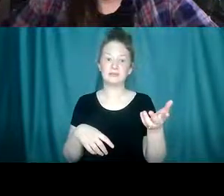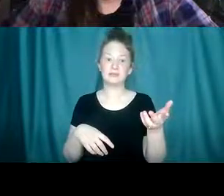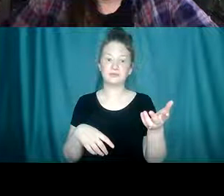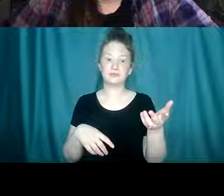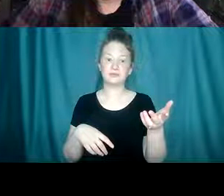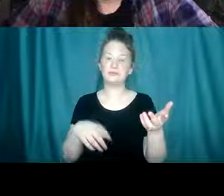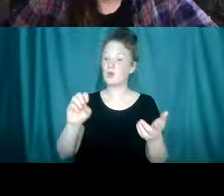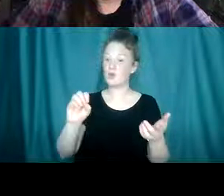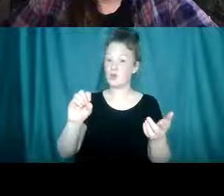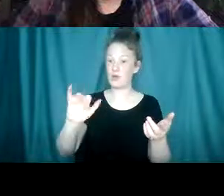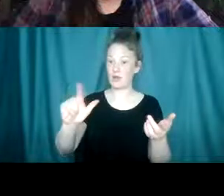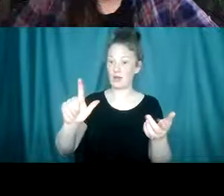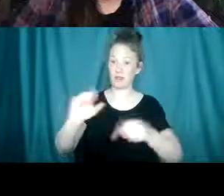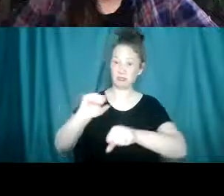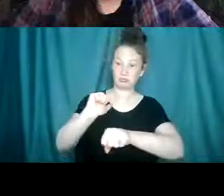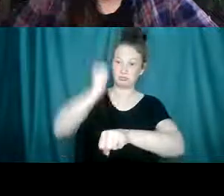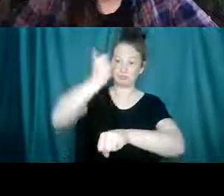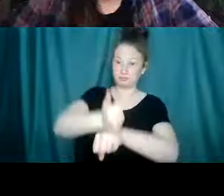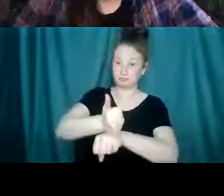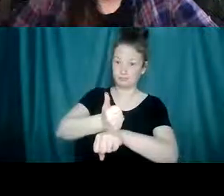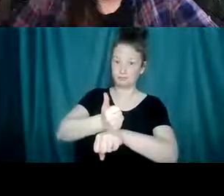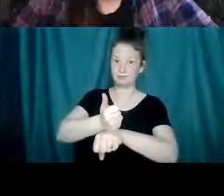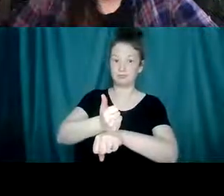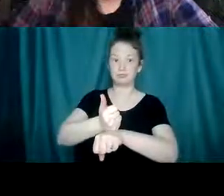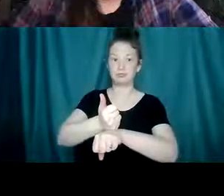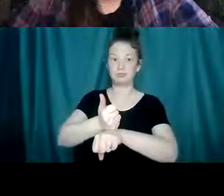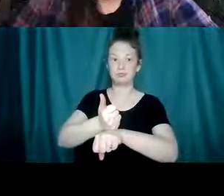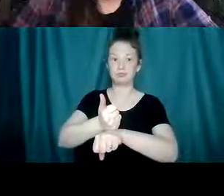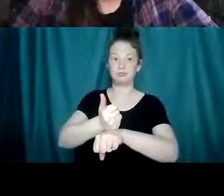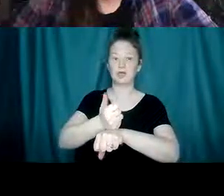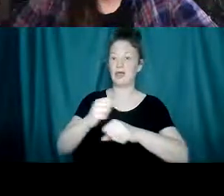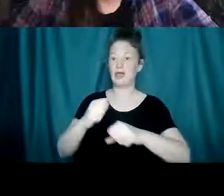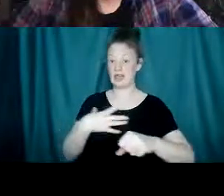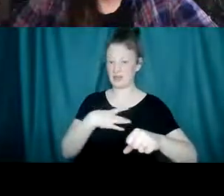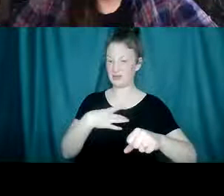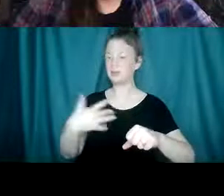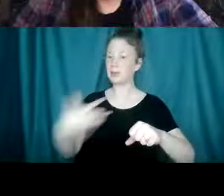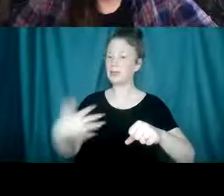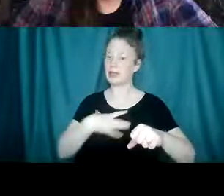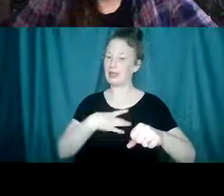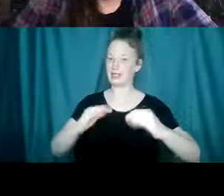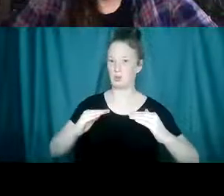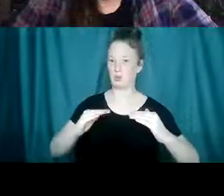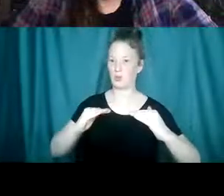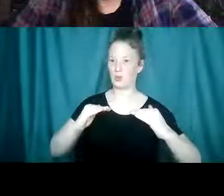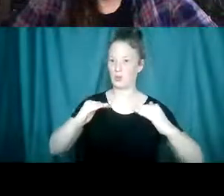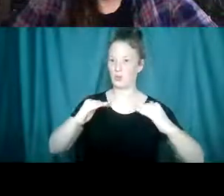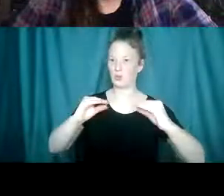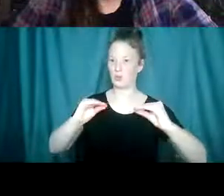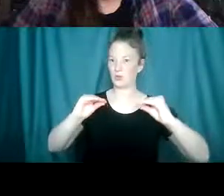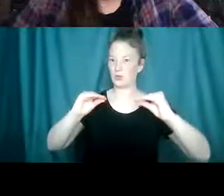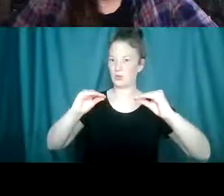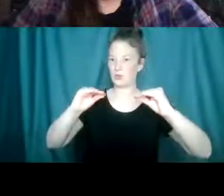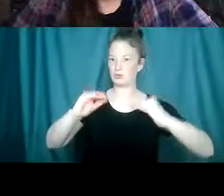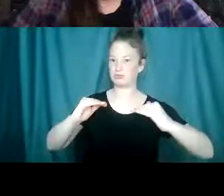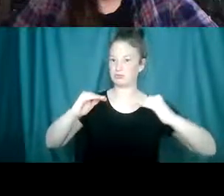when oil forms, it is very buoyant and it likes to move up. And you need to have some structure